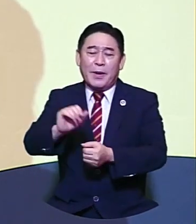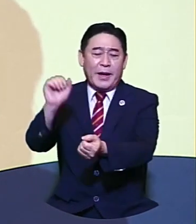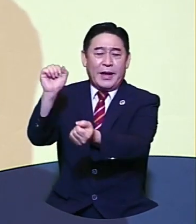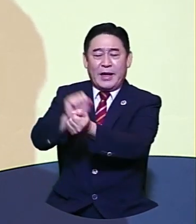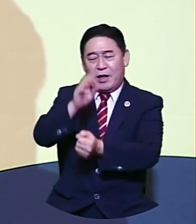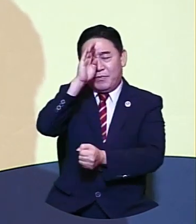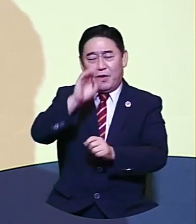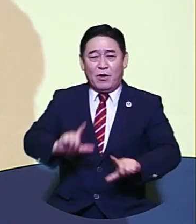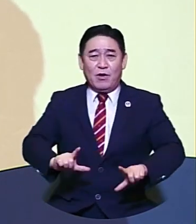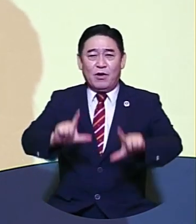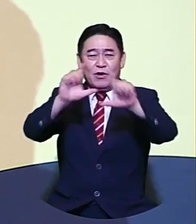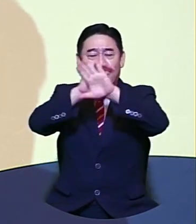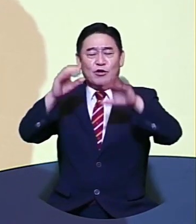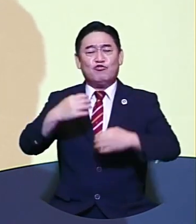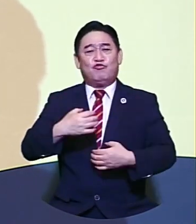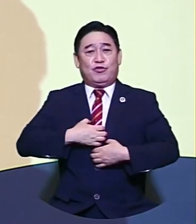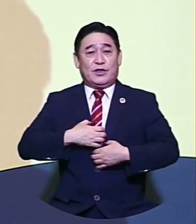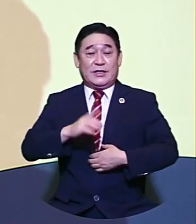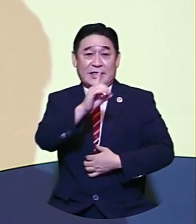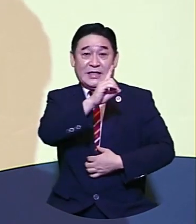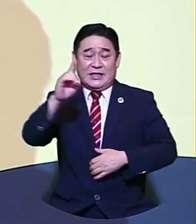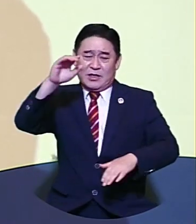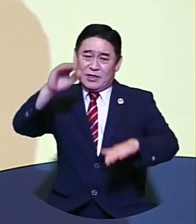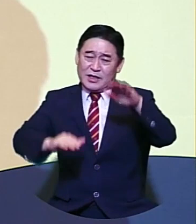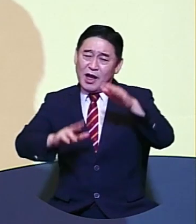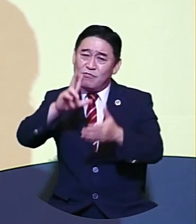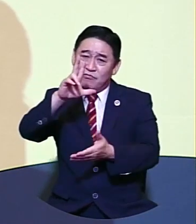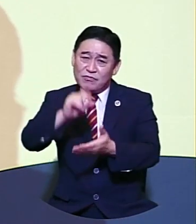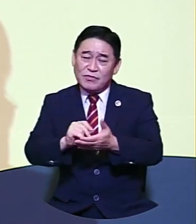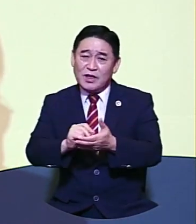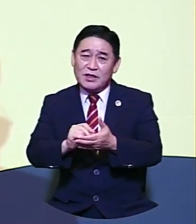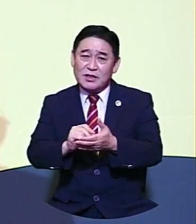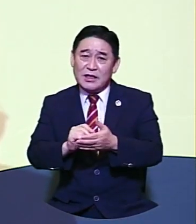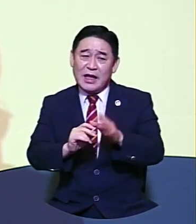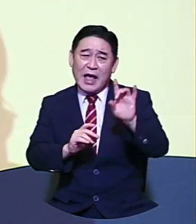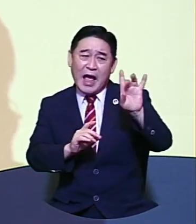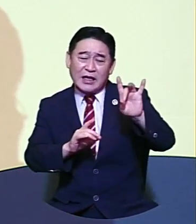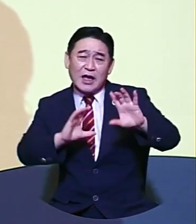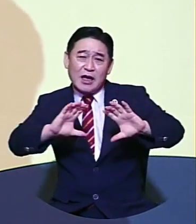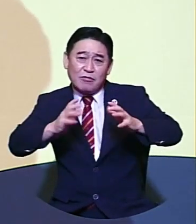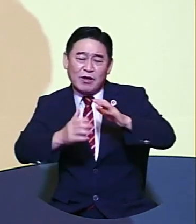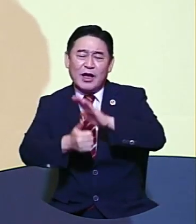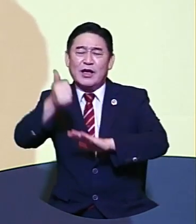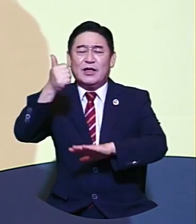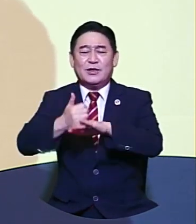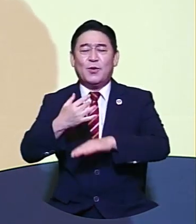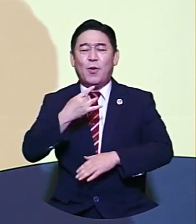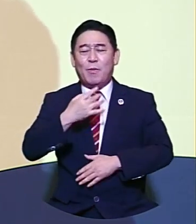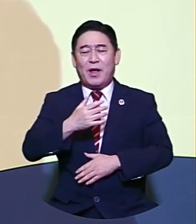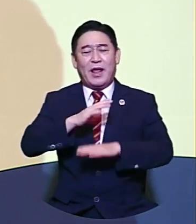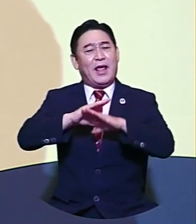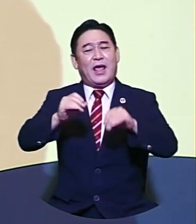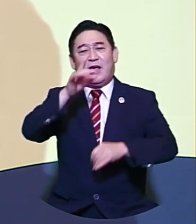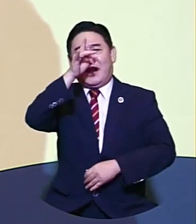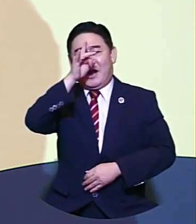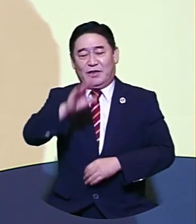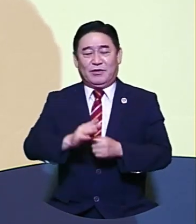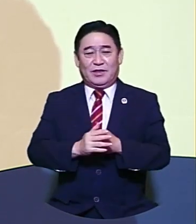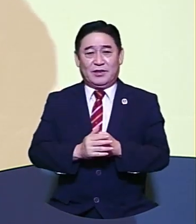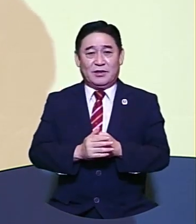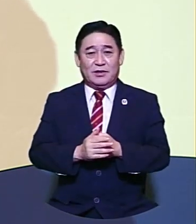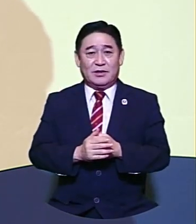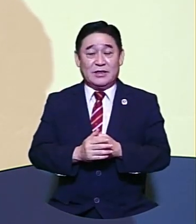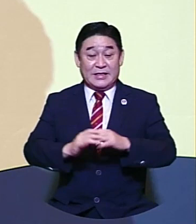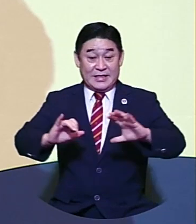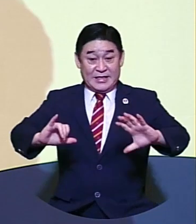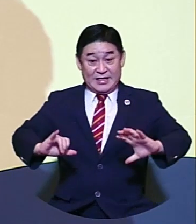pandemic, climate change, digital divide issues are complicated challenges that